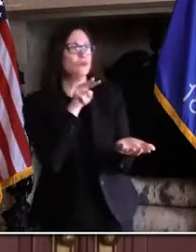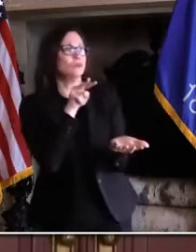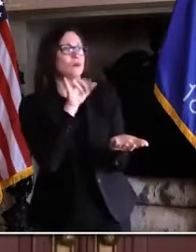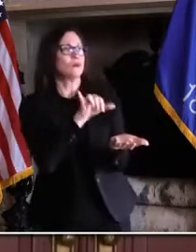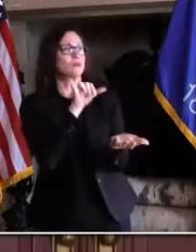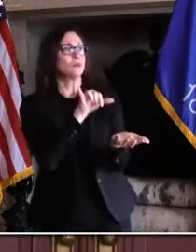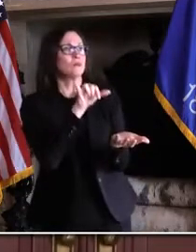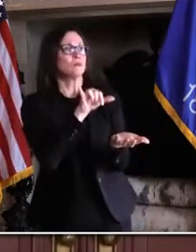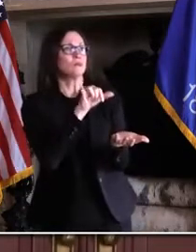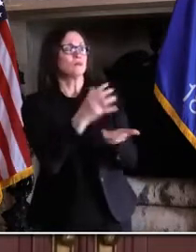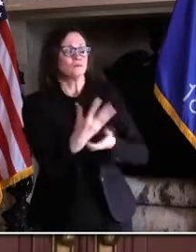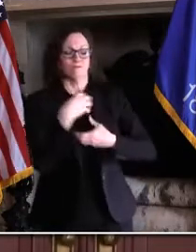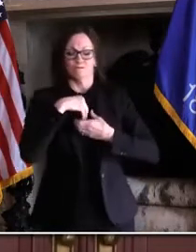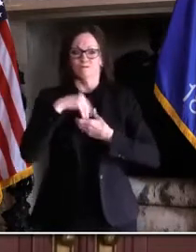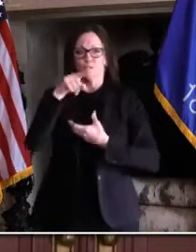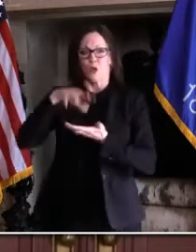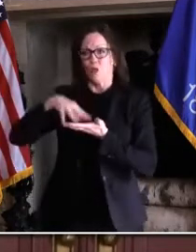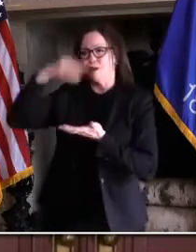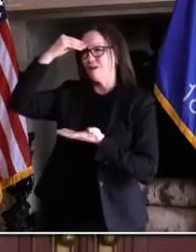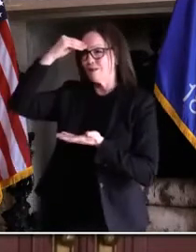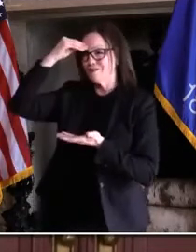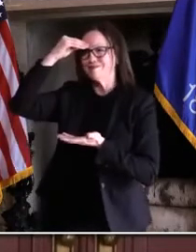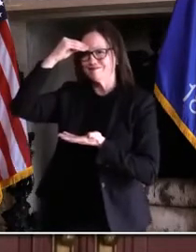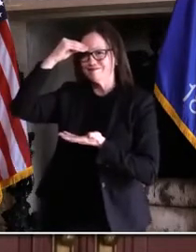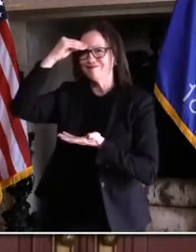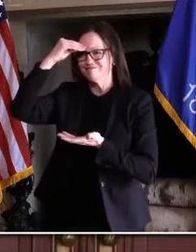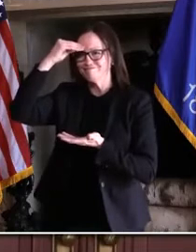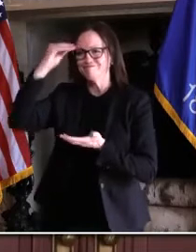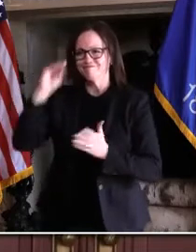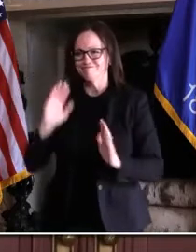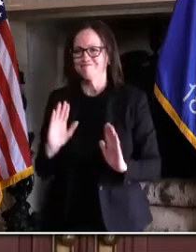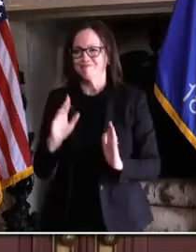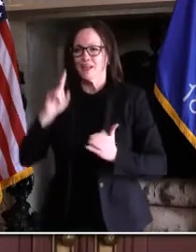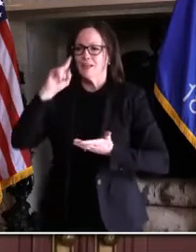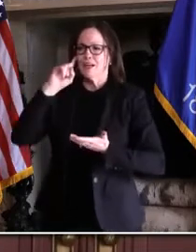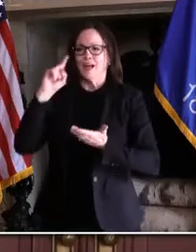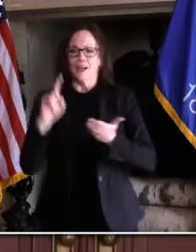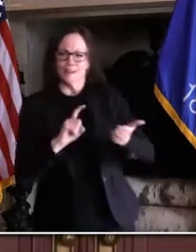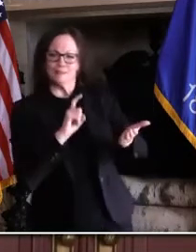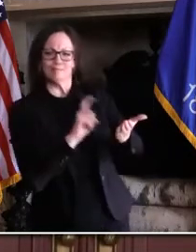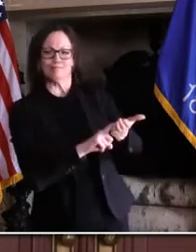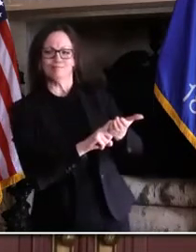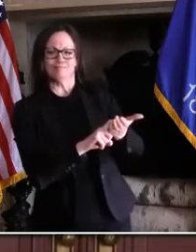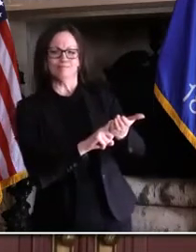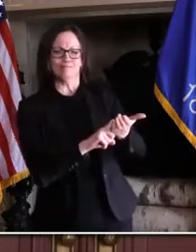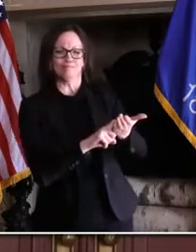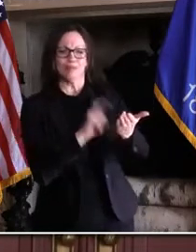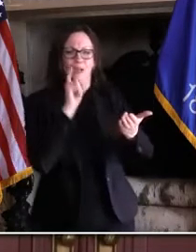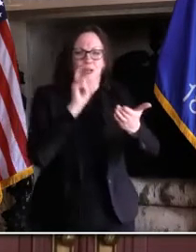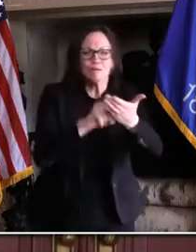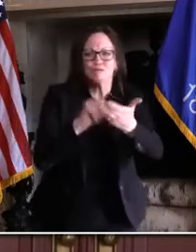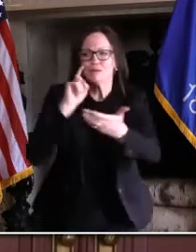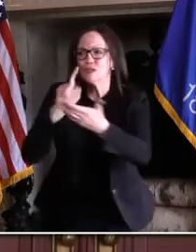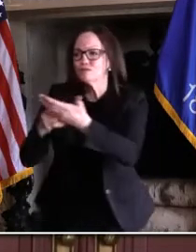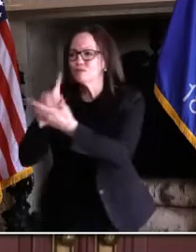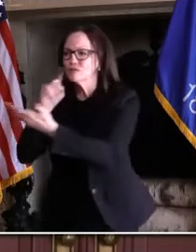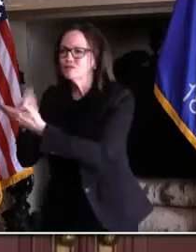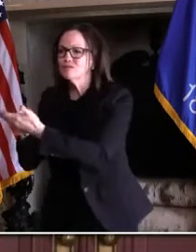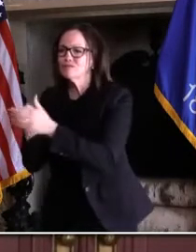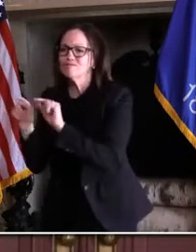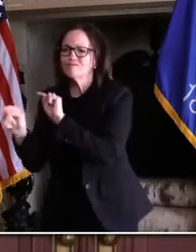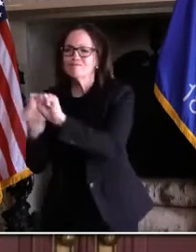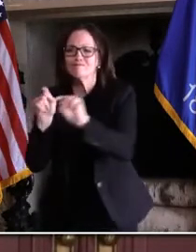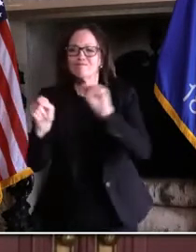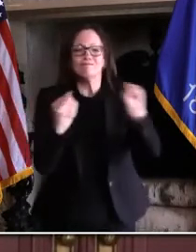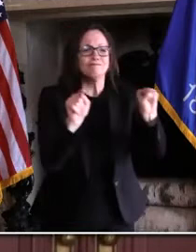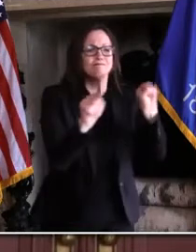had questions about the order, and I recognize this is a difficult time for our state and our country. At the end of the day, folks,